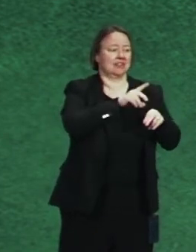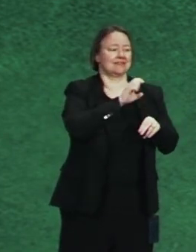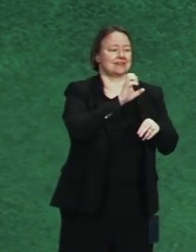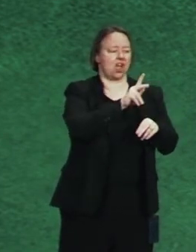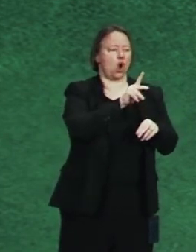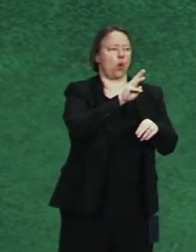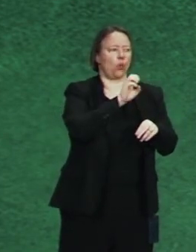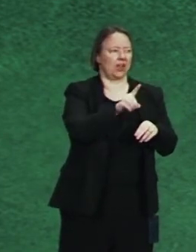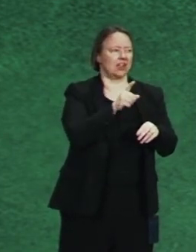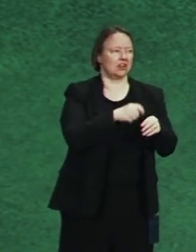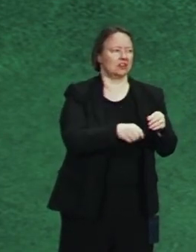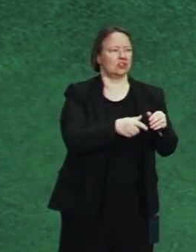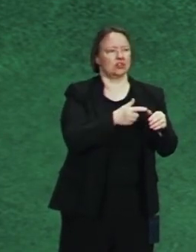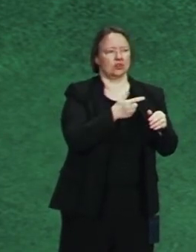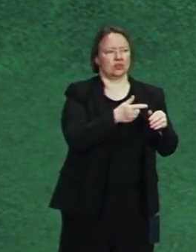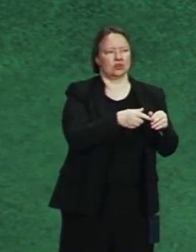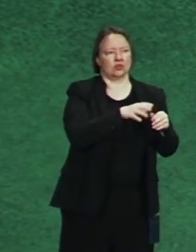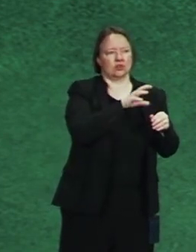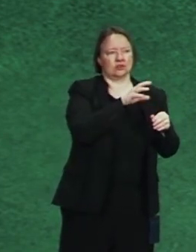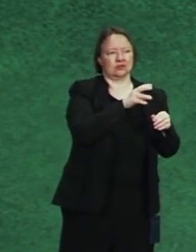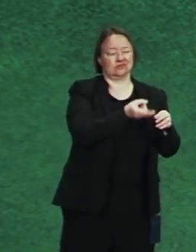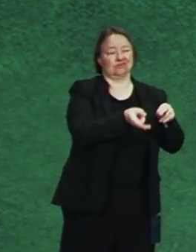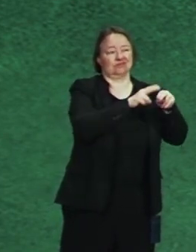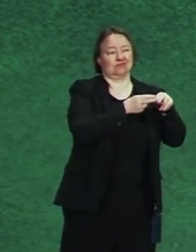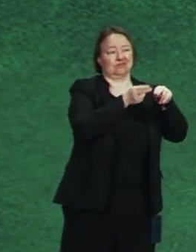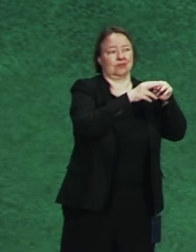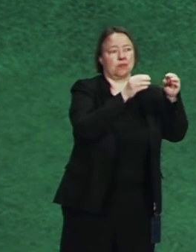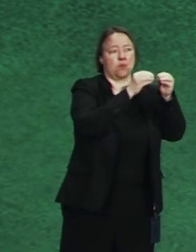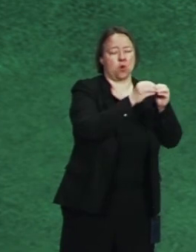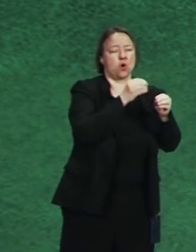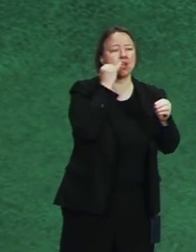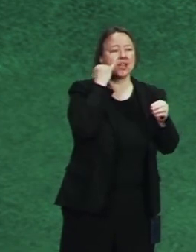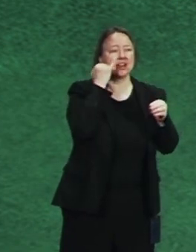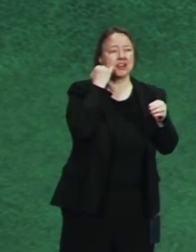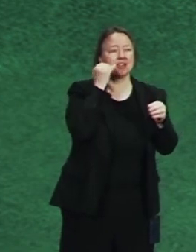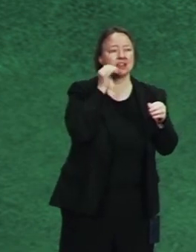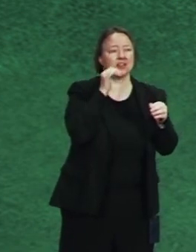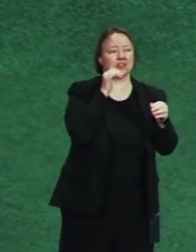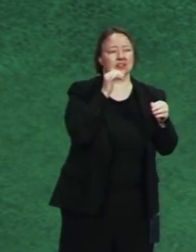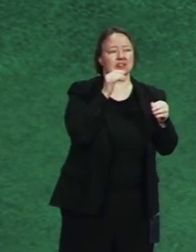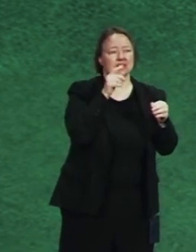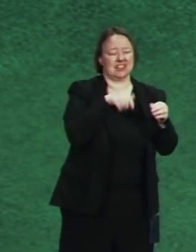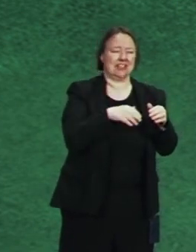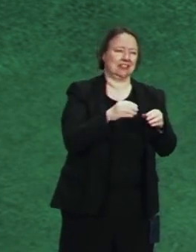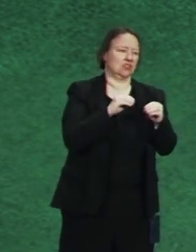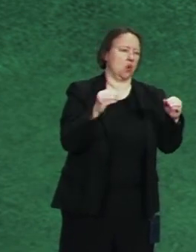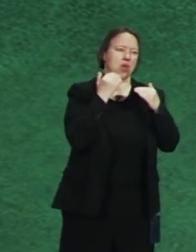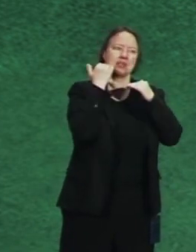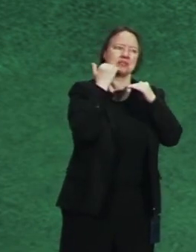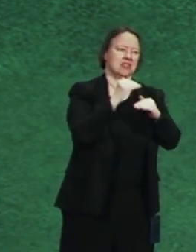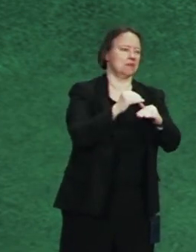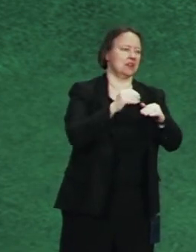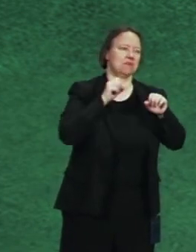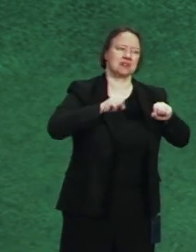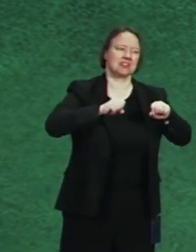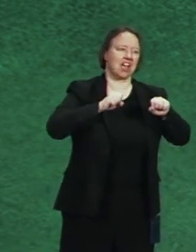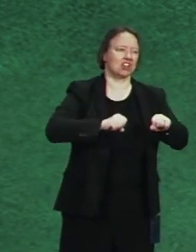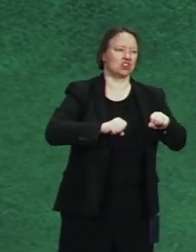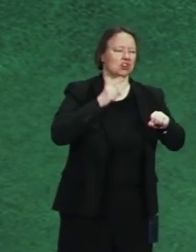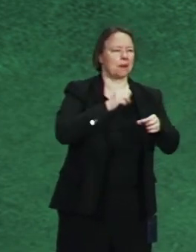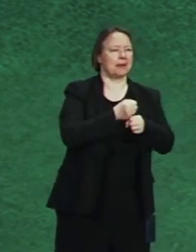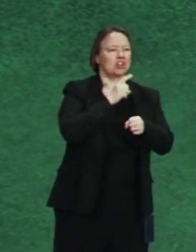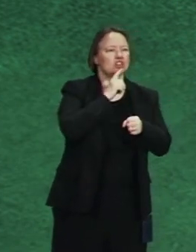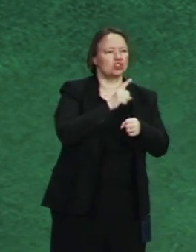about 50-50 ratio. And if it proves to work, it means there's limitless potential. We can go further to make